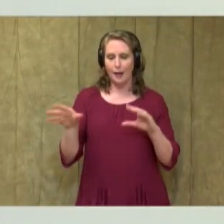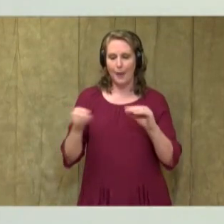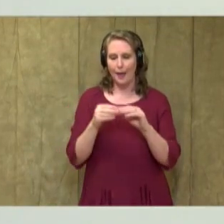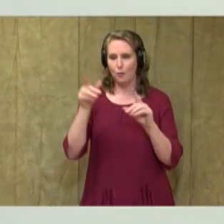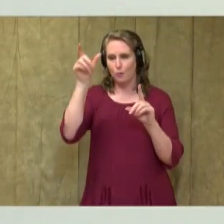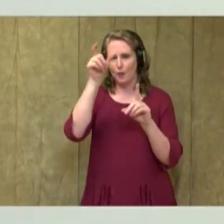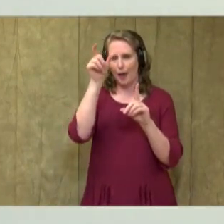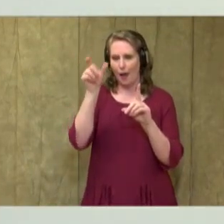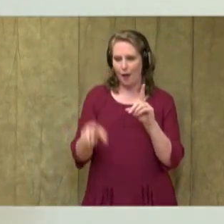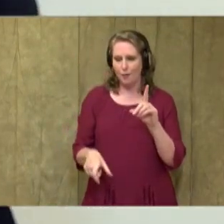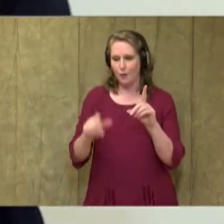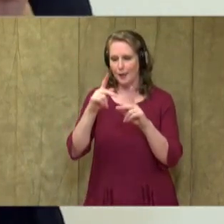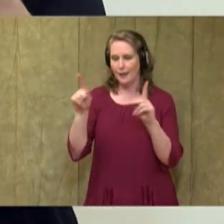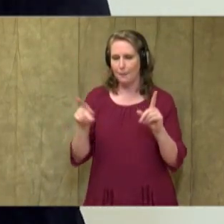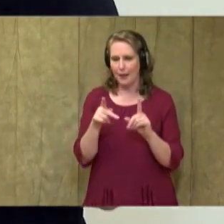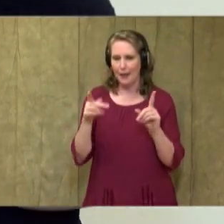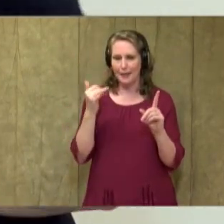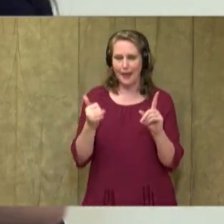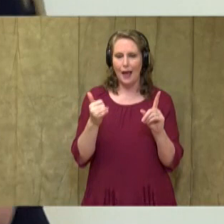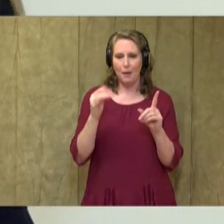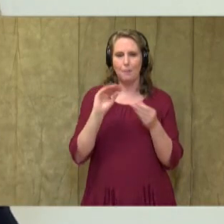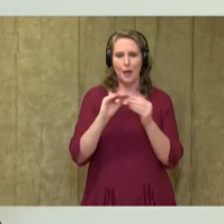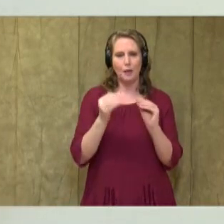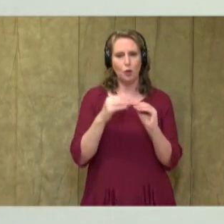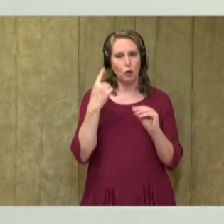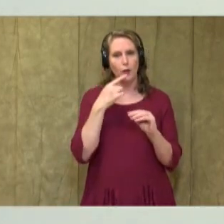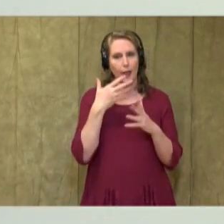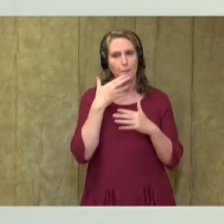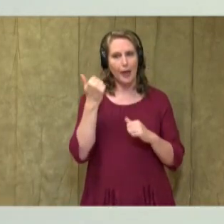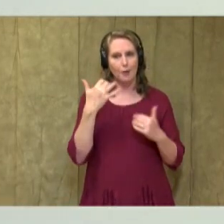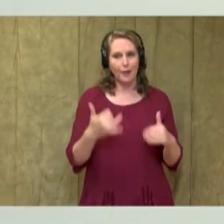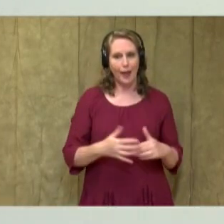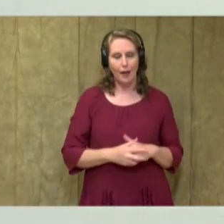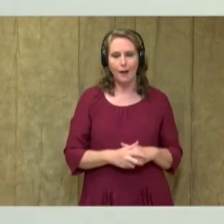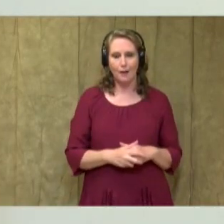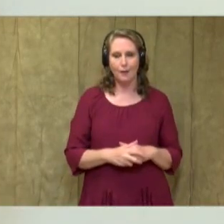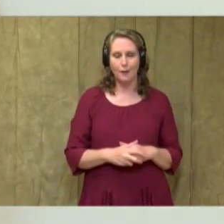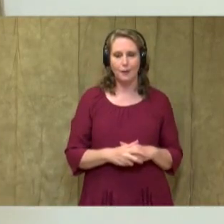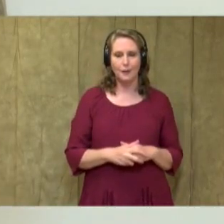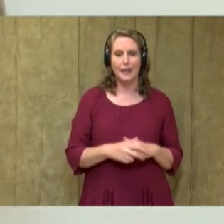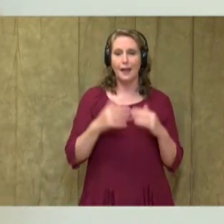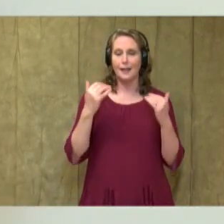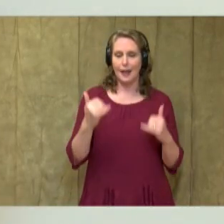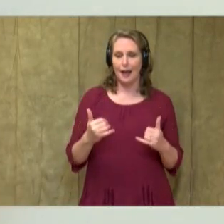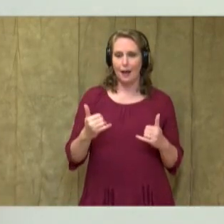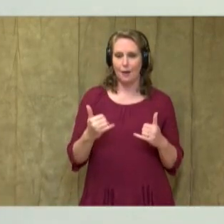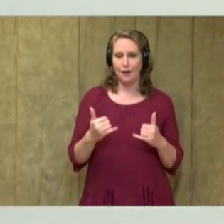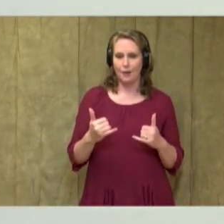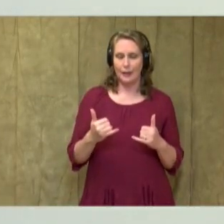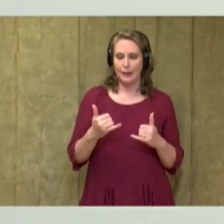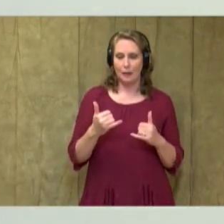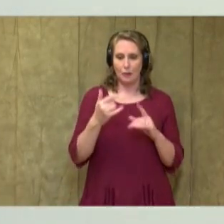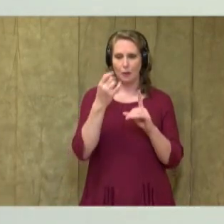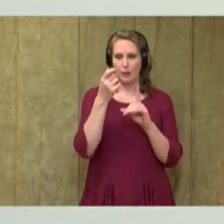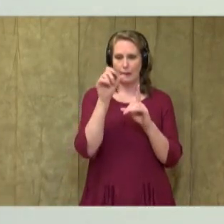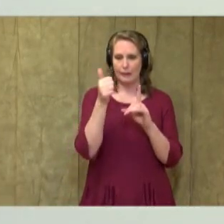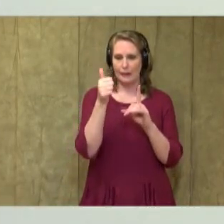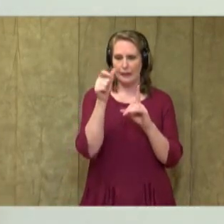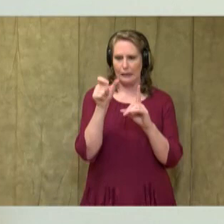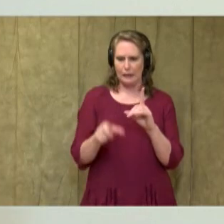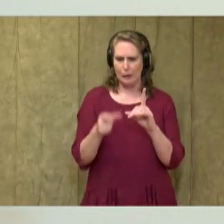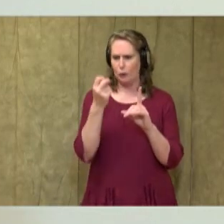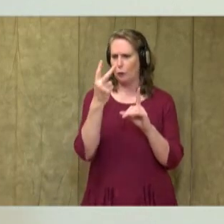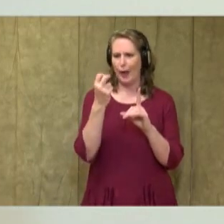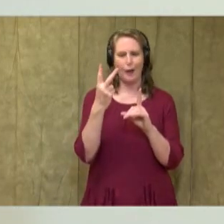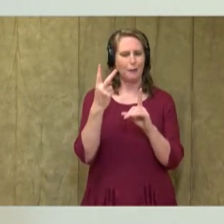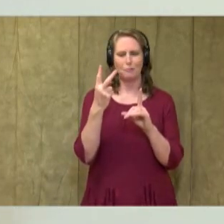my hundreds place. My number is looking so much better now. So now instead of 12 tens, how many